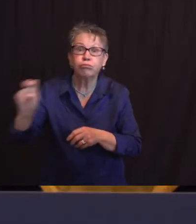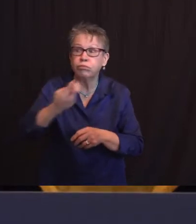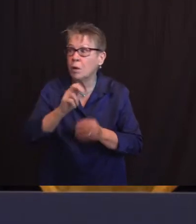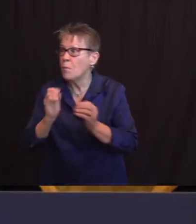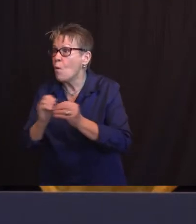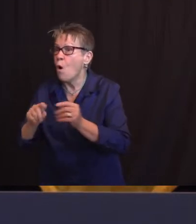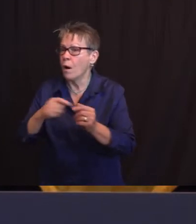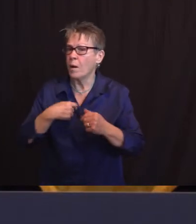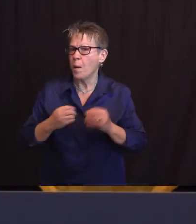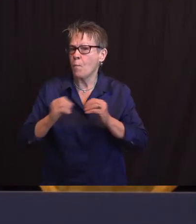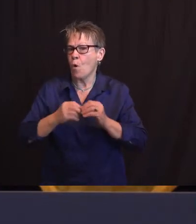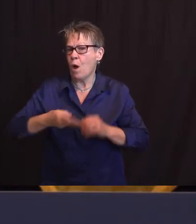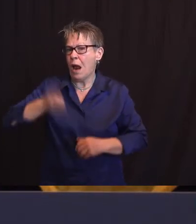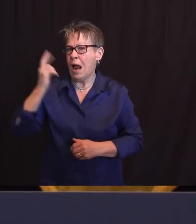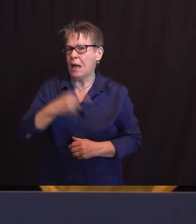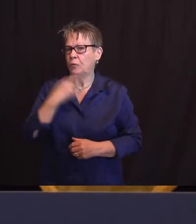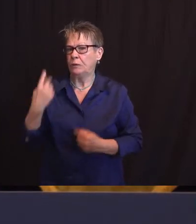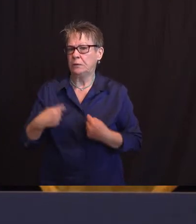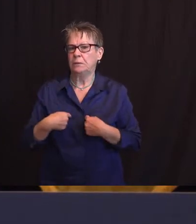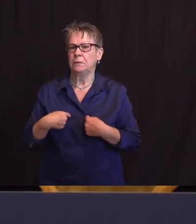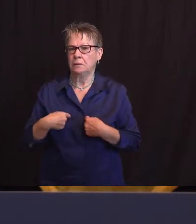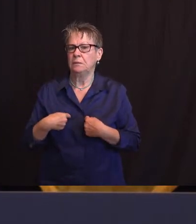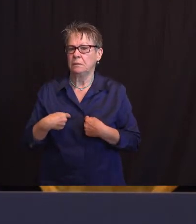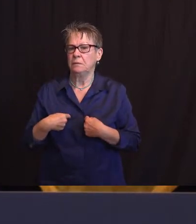less indoor part of their lives.